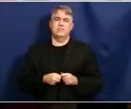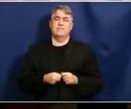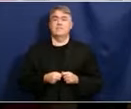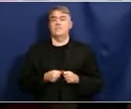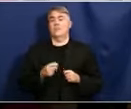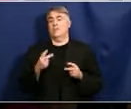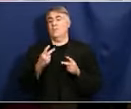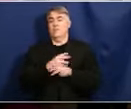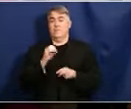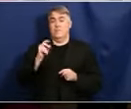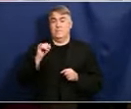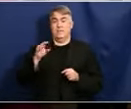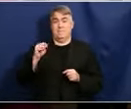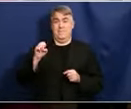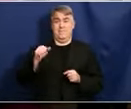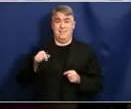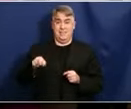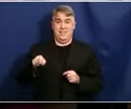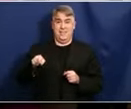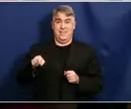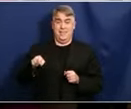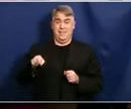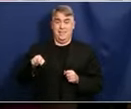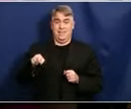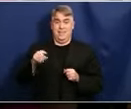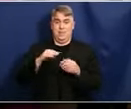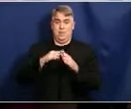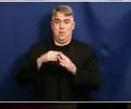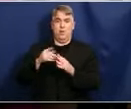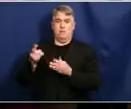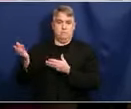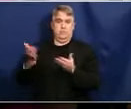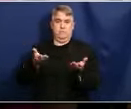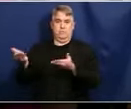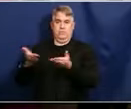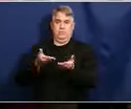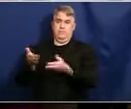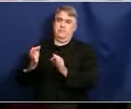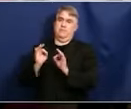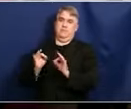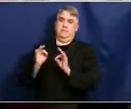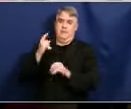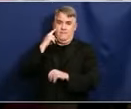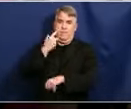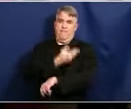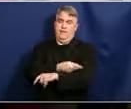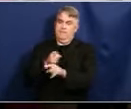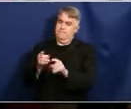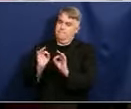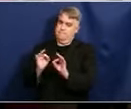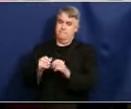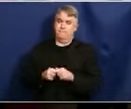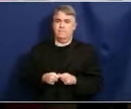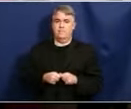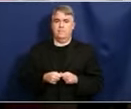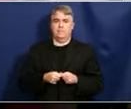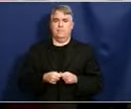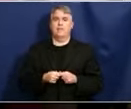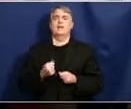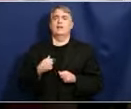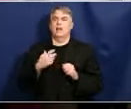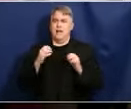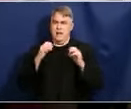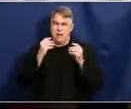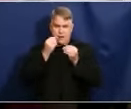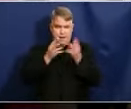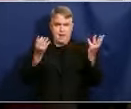bringing some of the healthcare workers to them so that they can get their vaccinations. And so we're going to continue education and really reaching